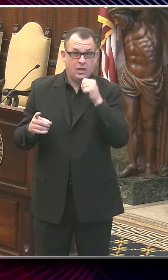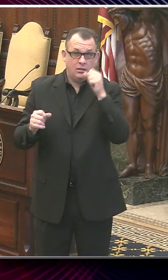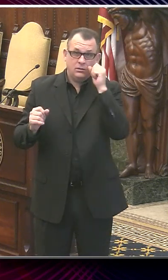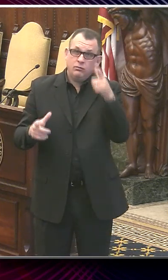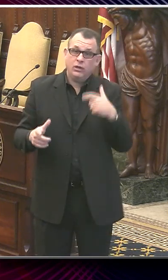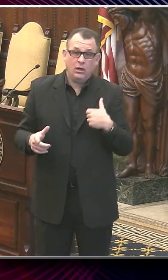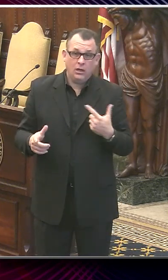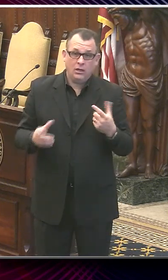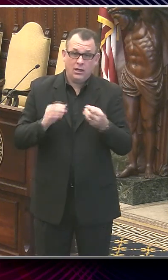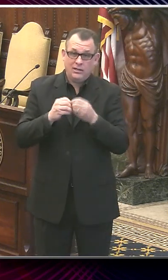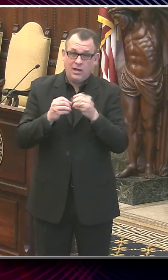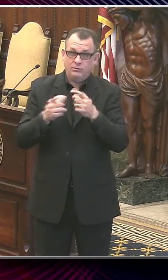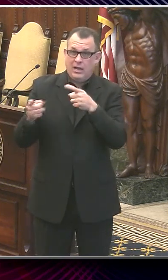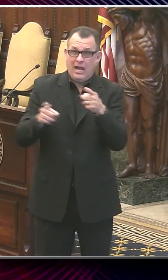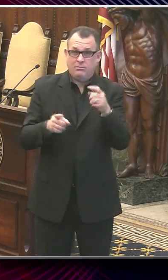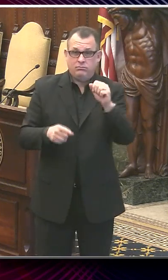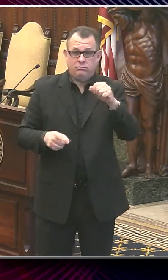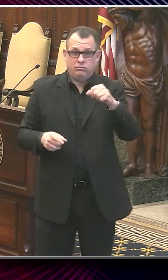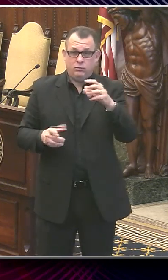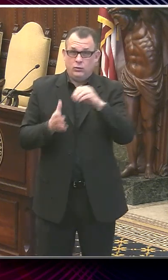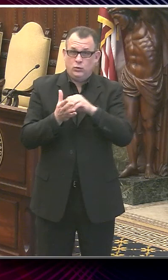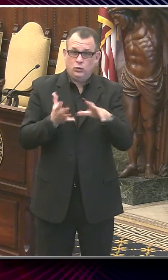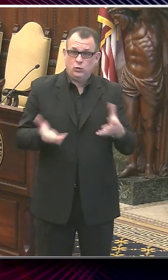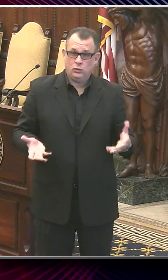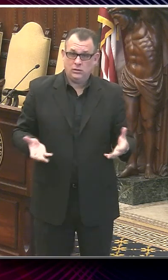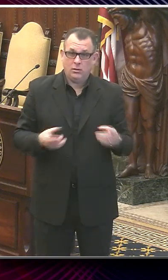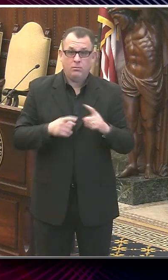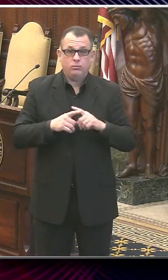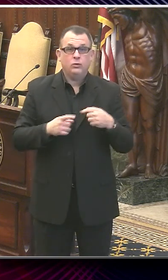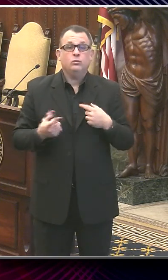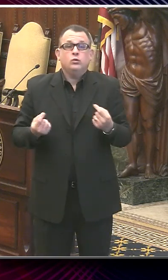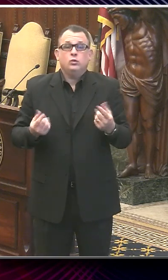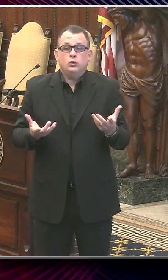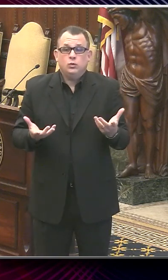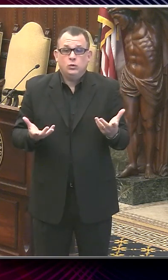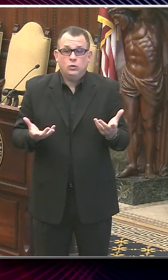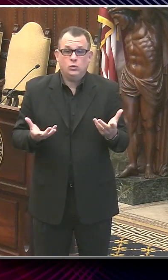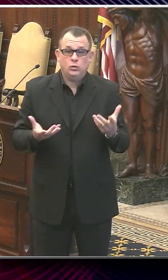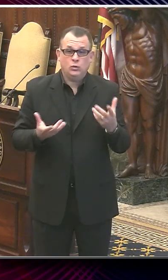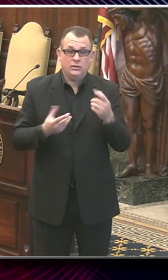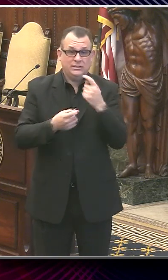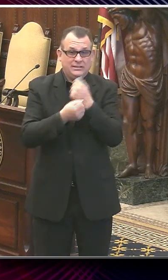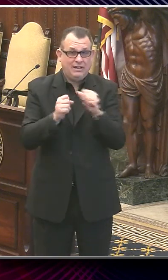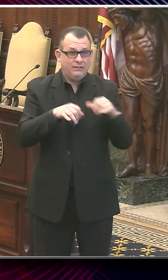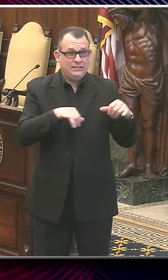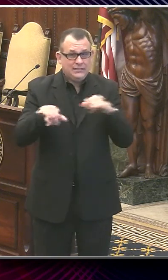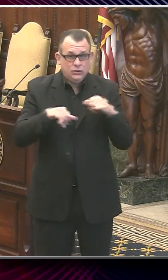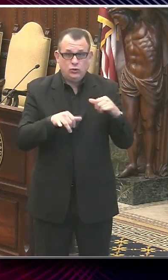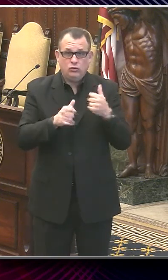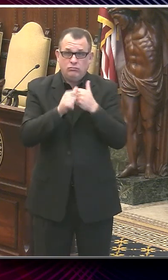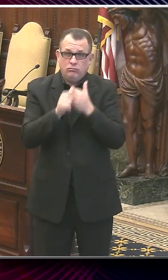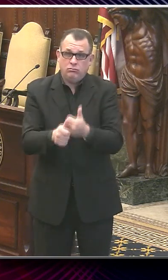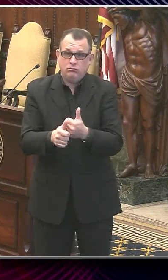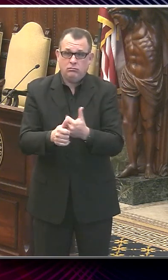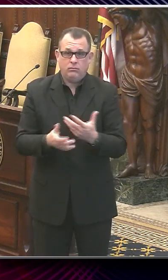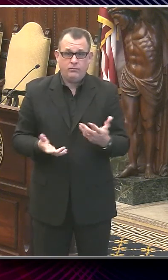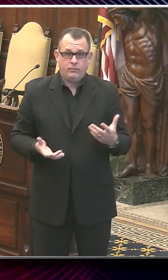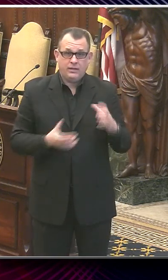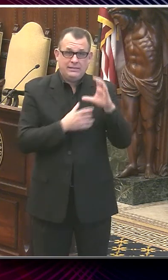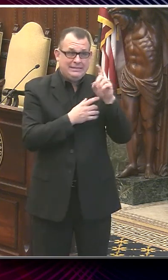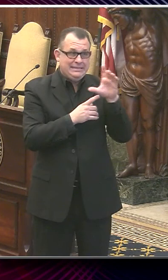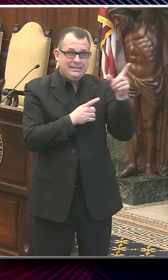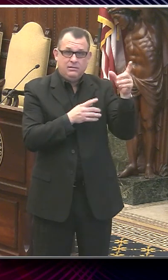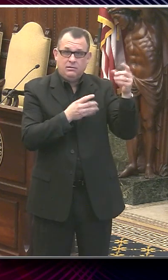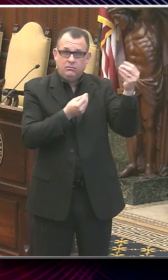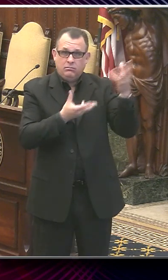cases occurring in students. As far as what to do, there's a whole set of safety standards that the Centers for Disease Control has